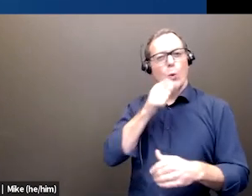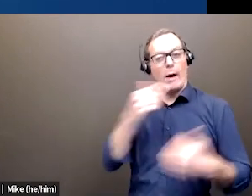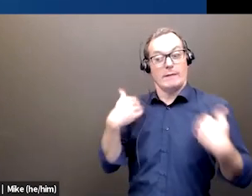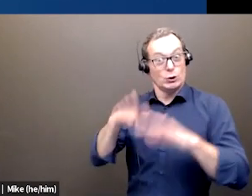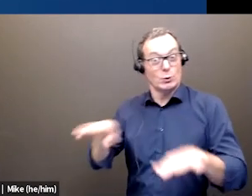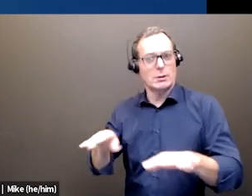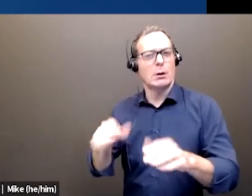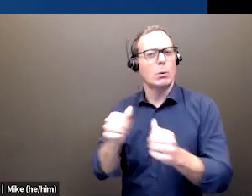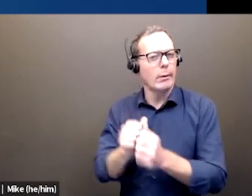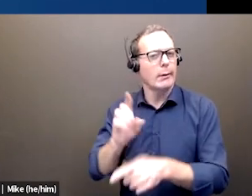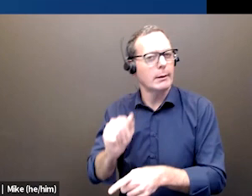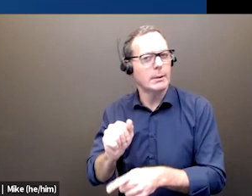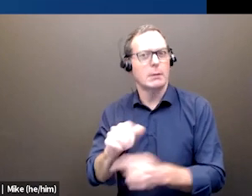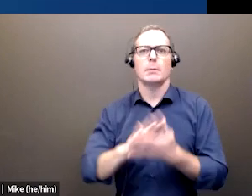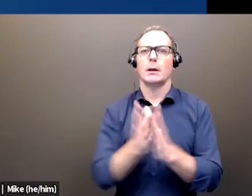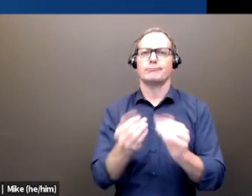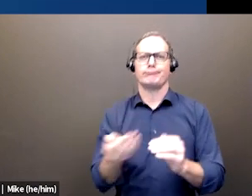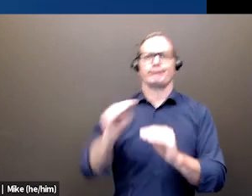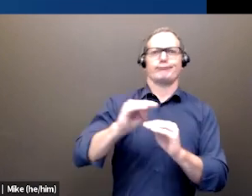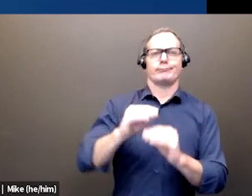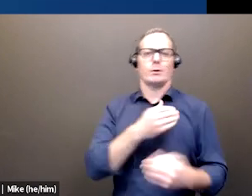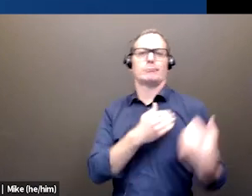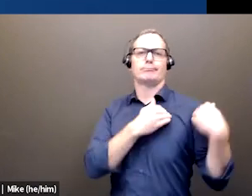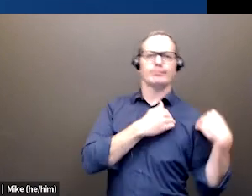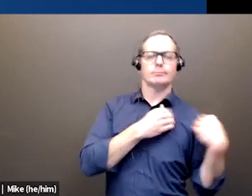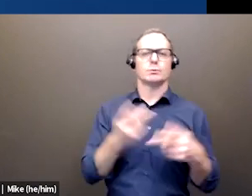To better understand the findings from our first study,